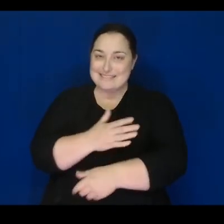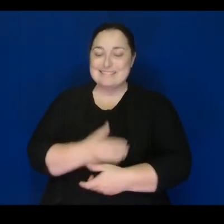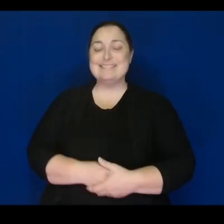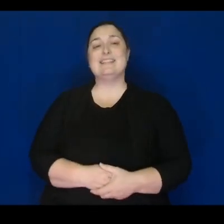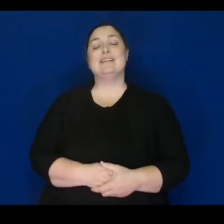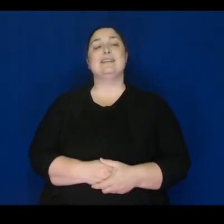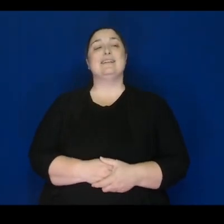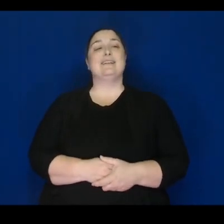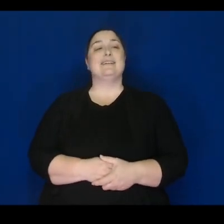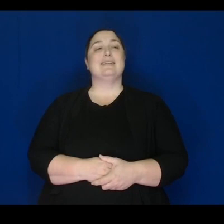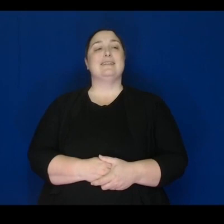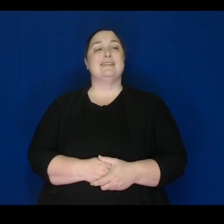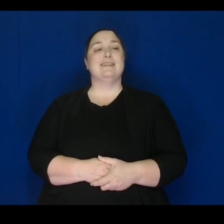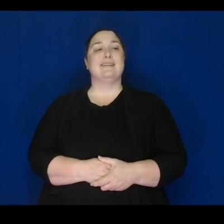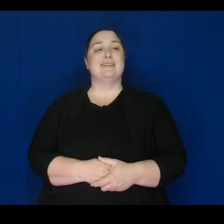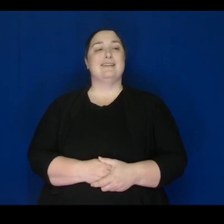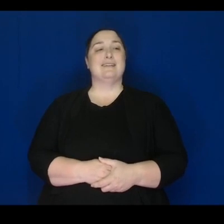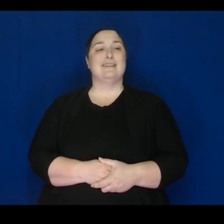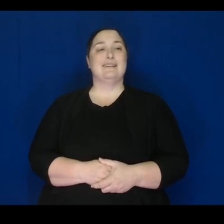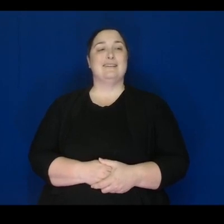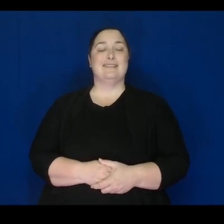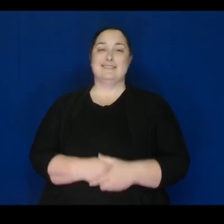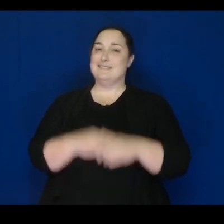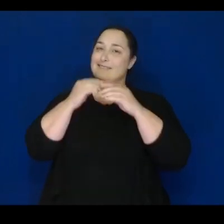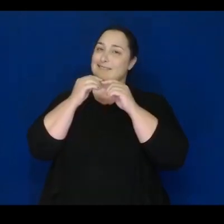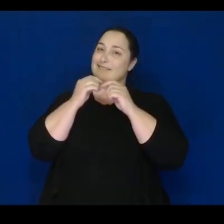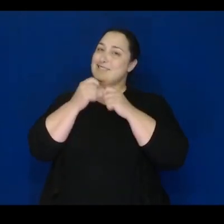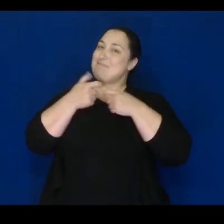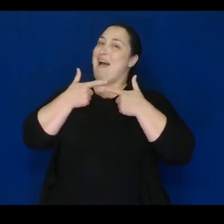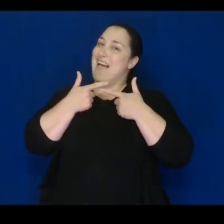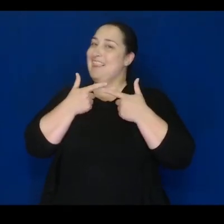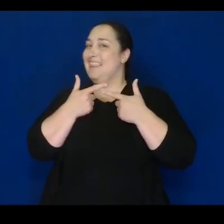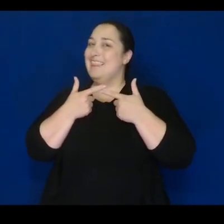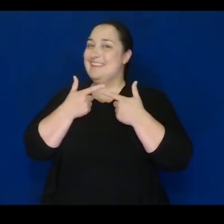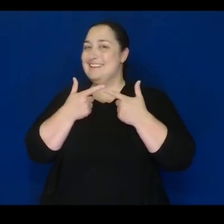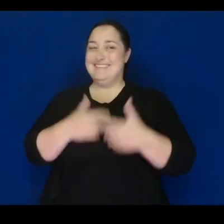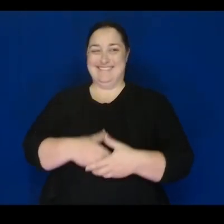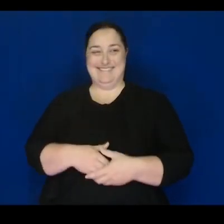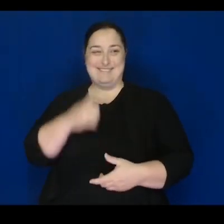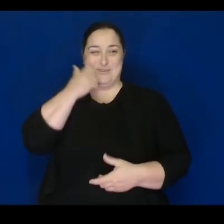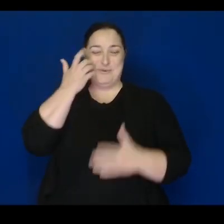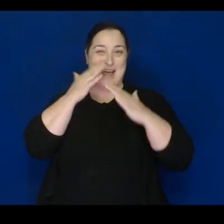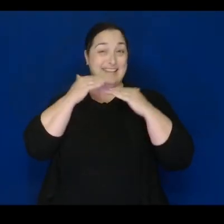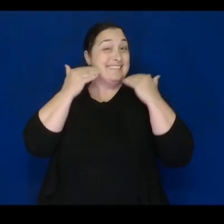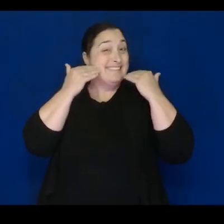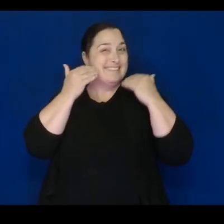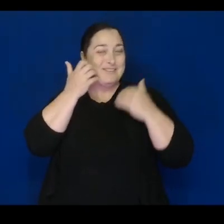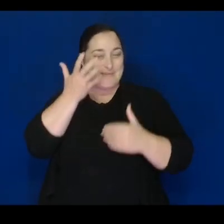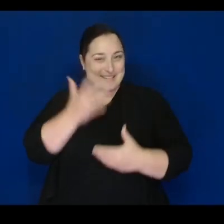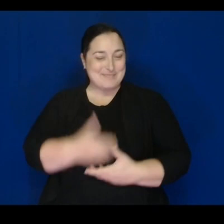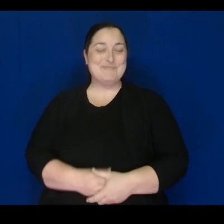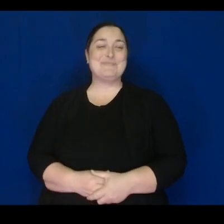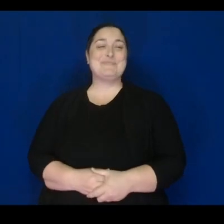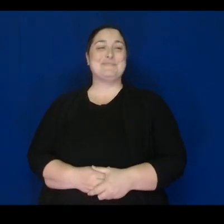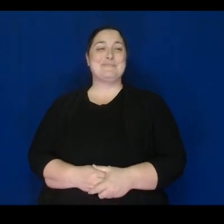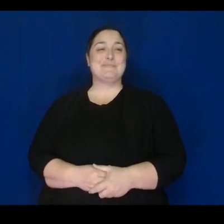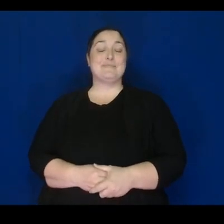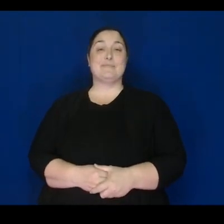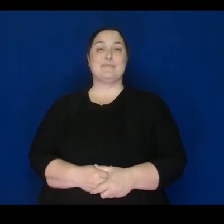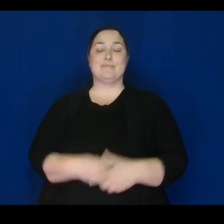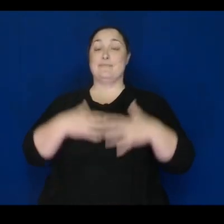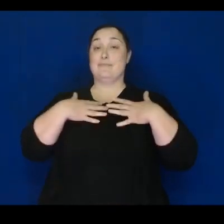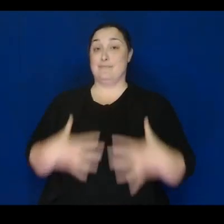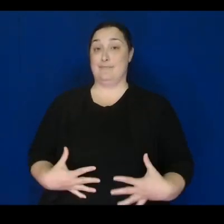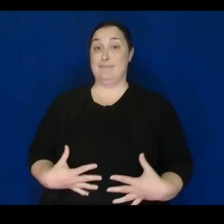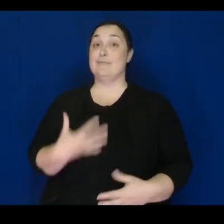I also have a little bit of a bright smile. They always see me smiling up. And I'm also wearing